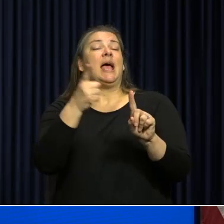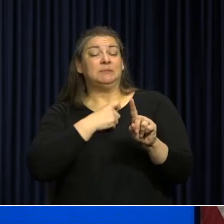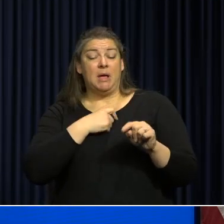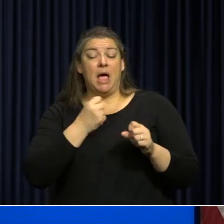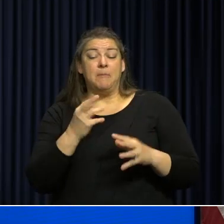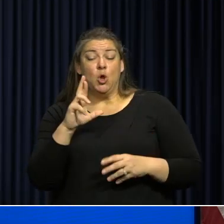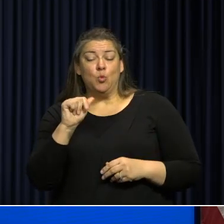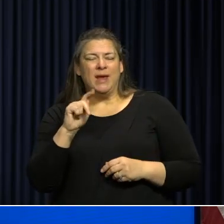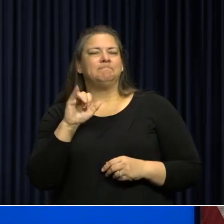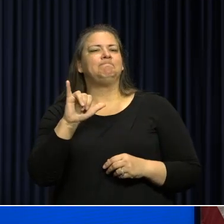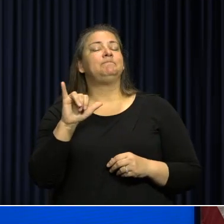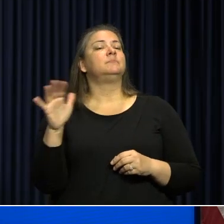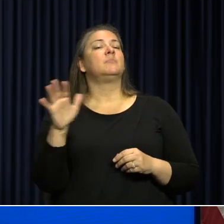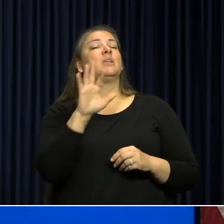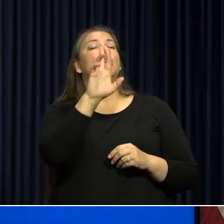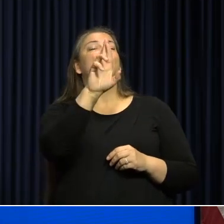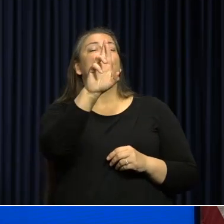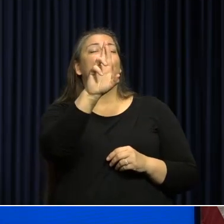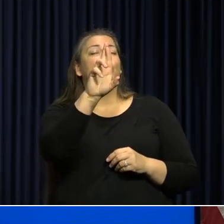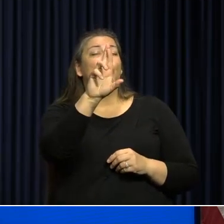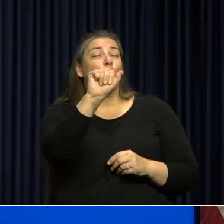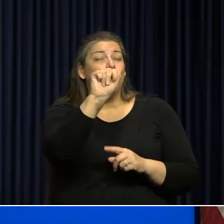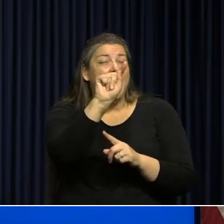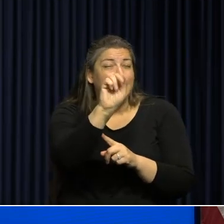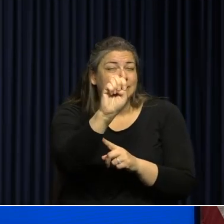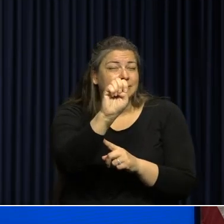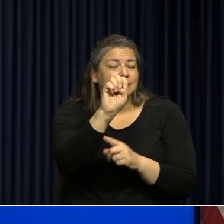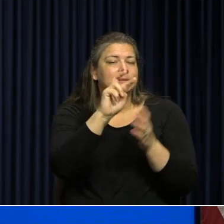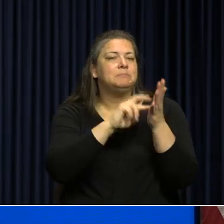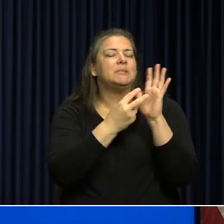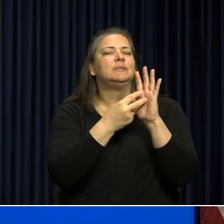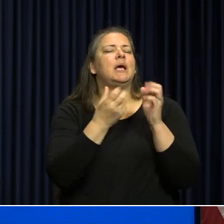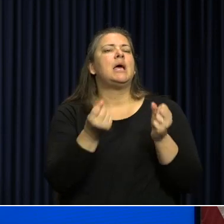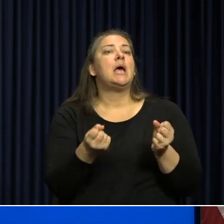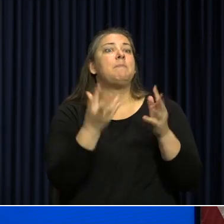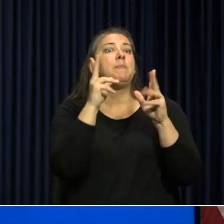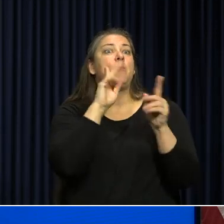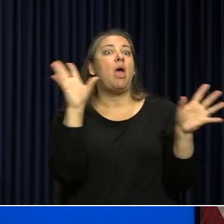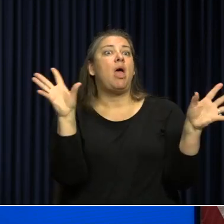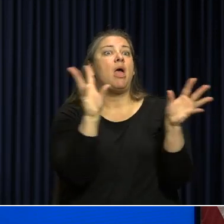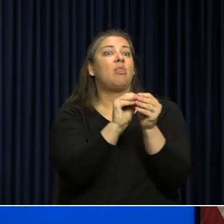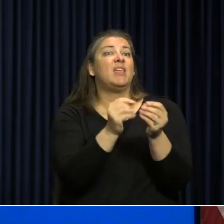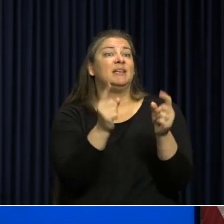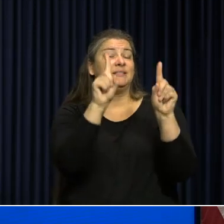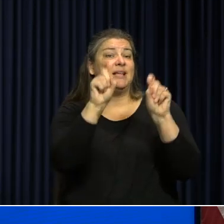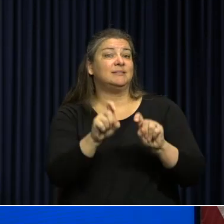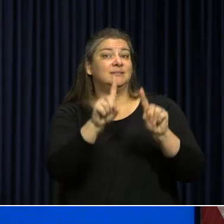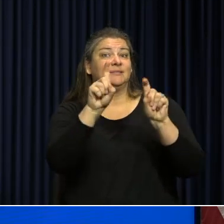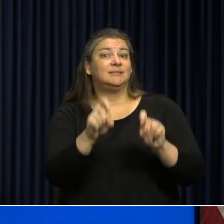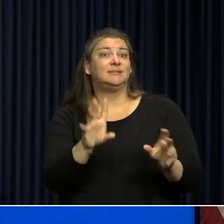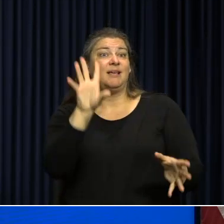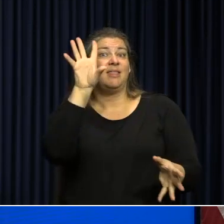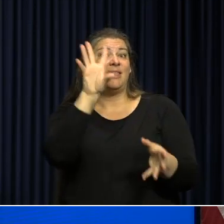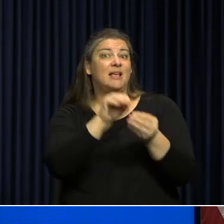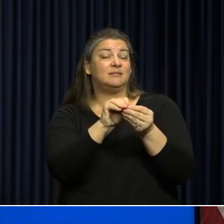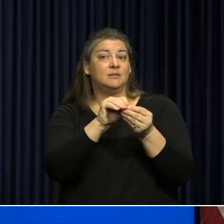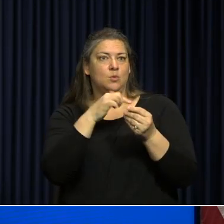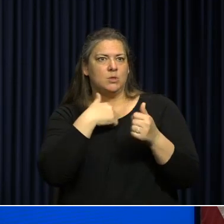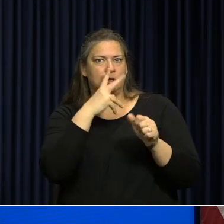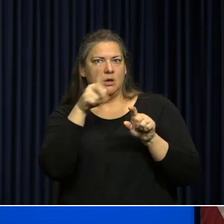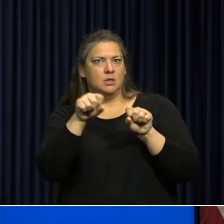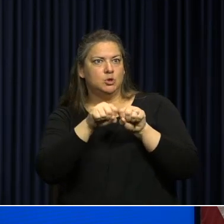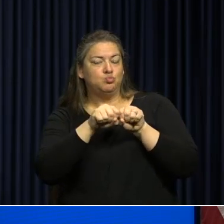new cases. It's about whether for the amount of people we're testing, we see the disease spreading